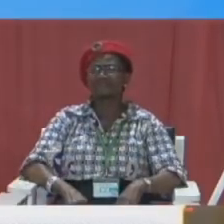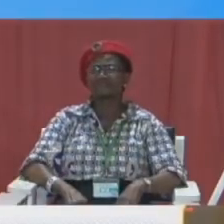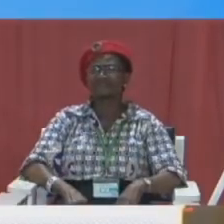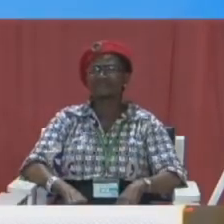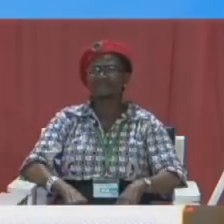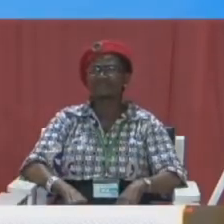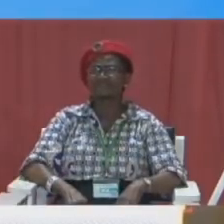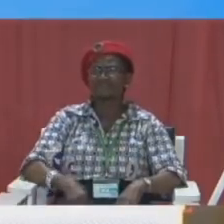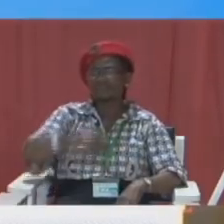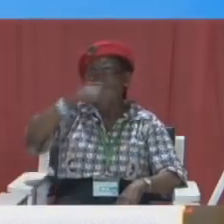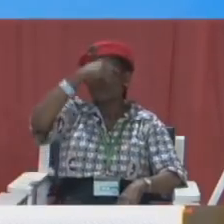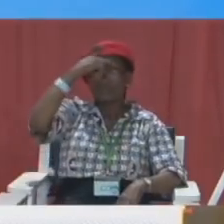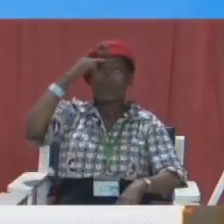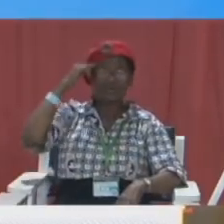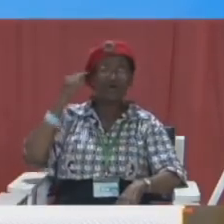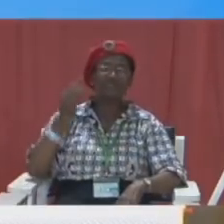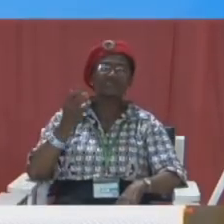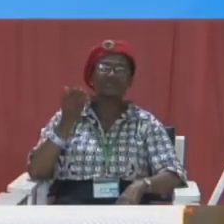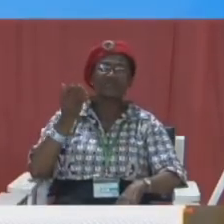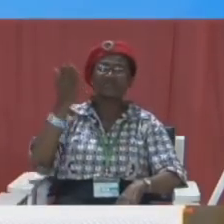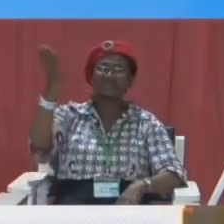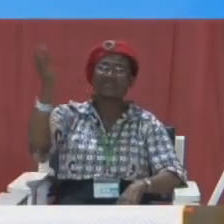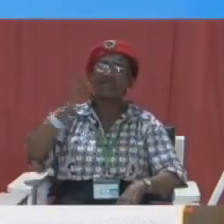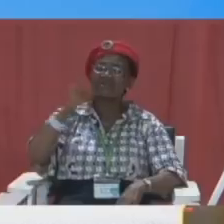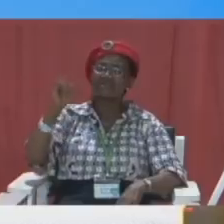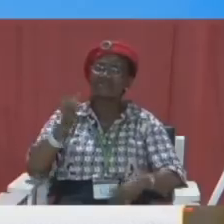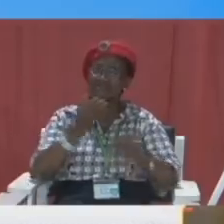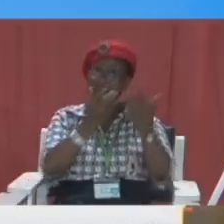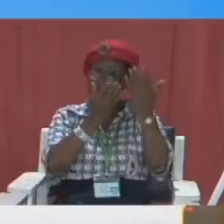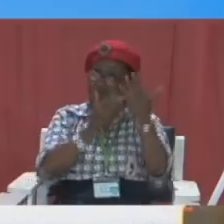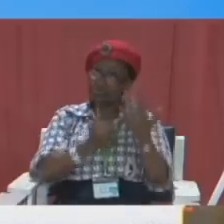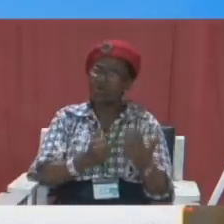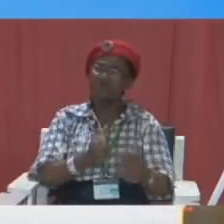And because there is sorrow unspeakable,